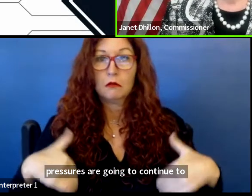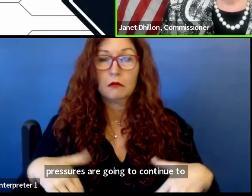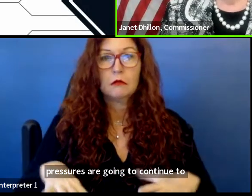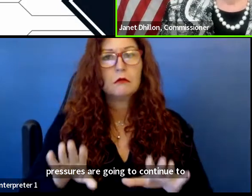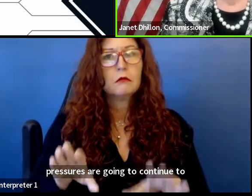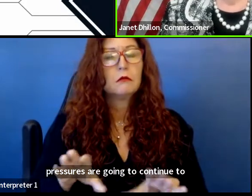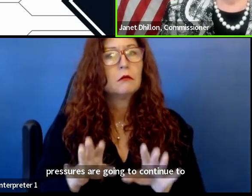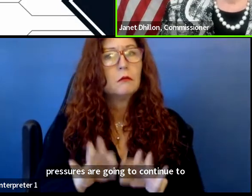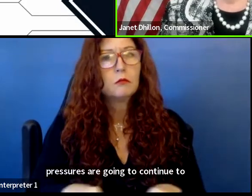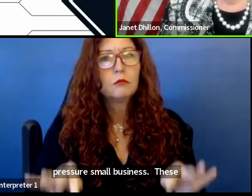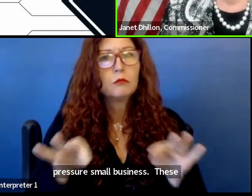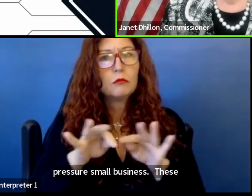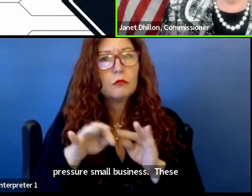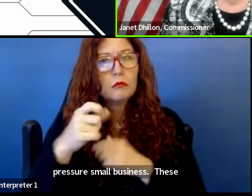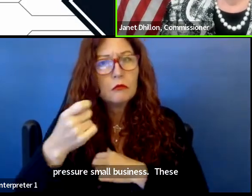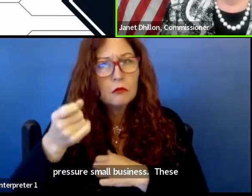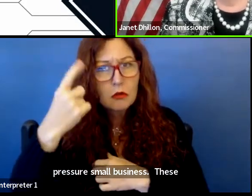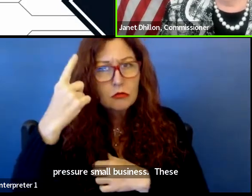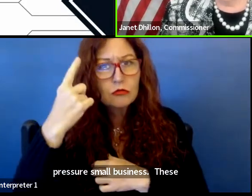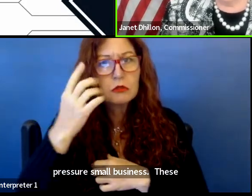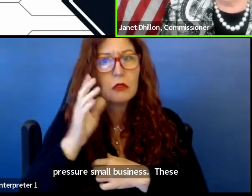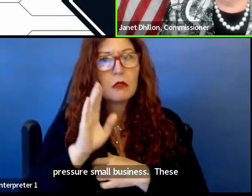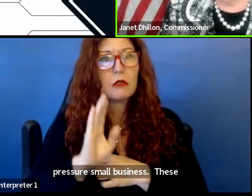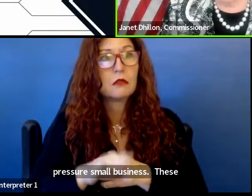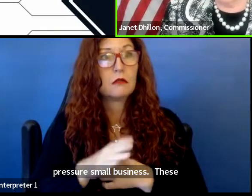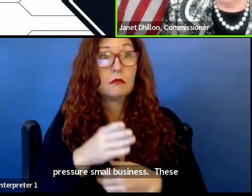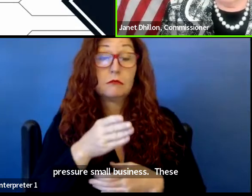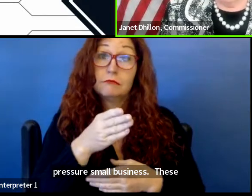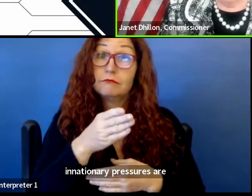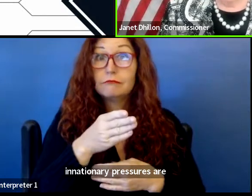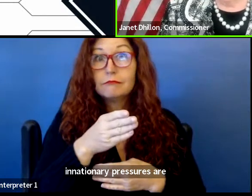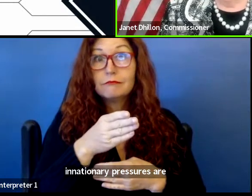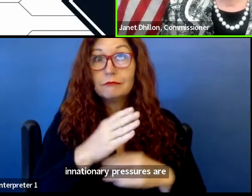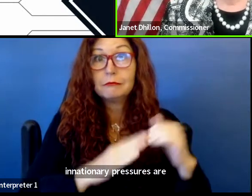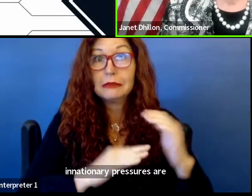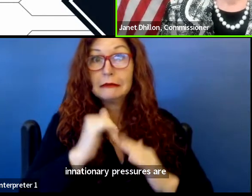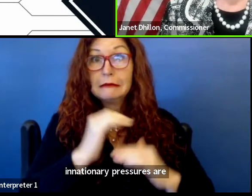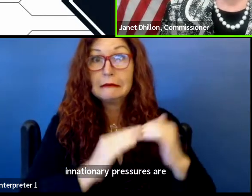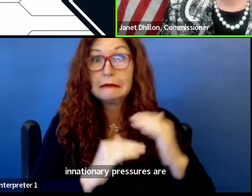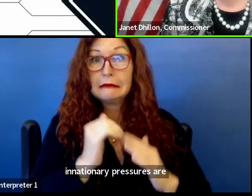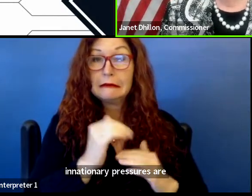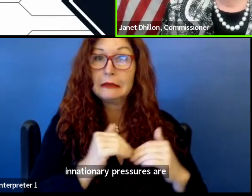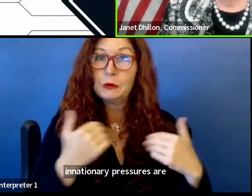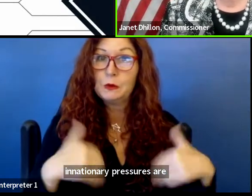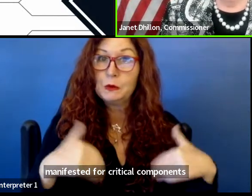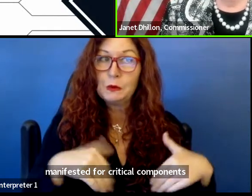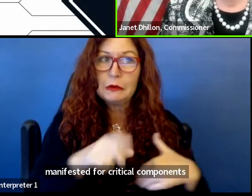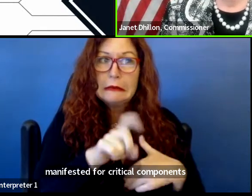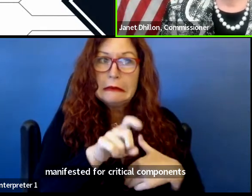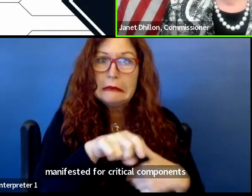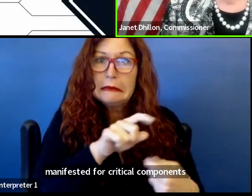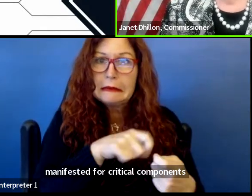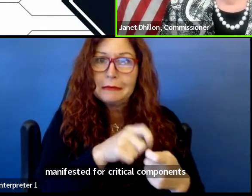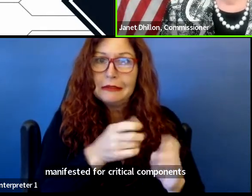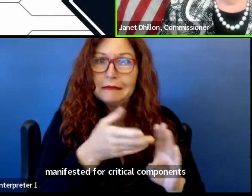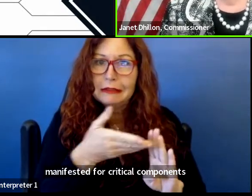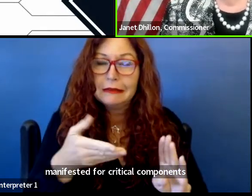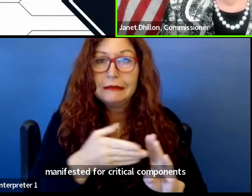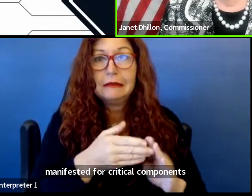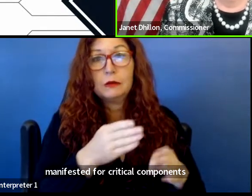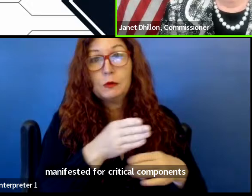manifested in prices for critical components for this industry such as lumber metals fuel and